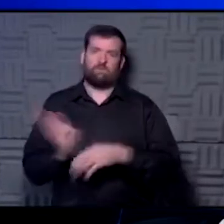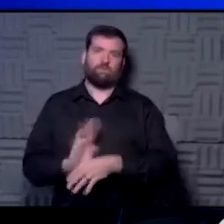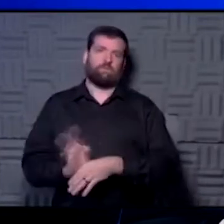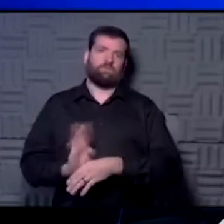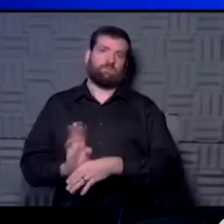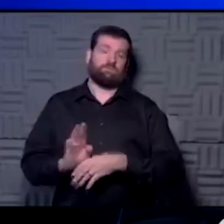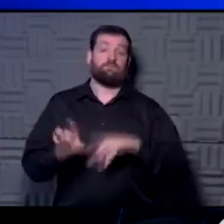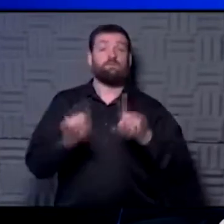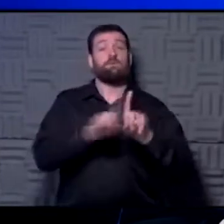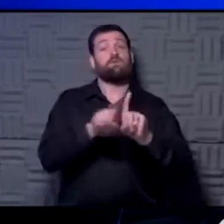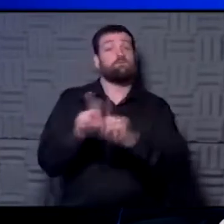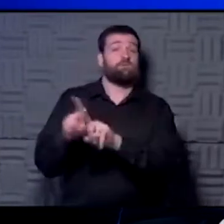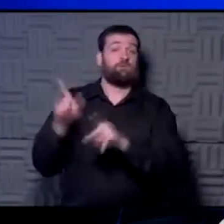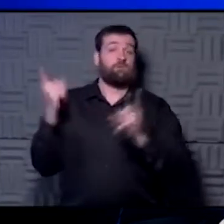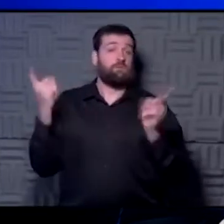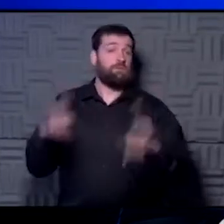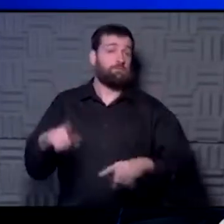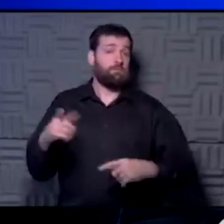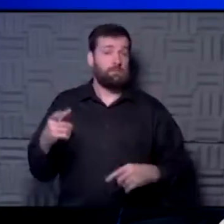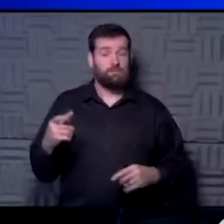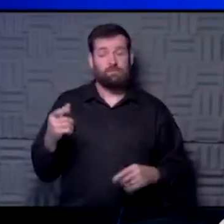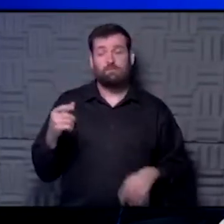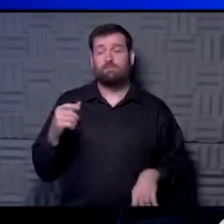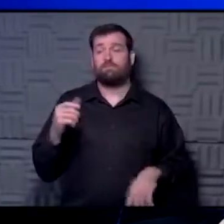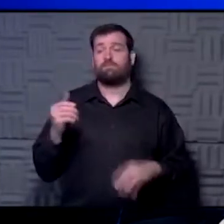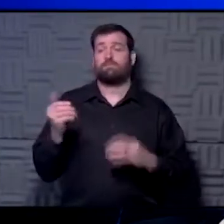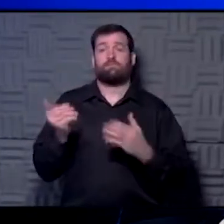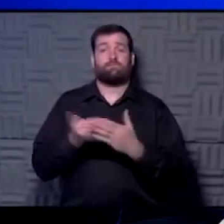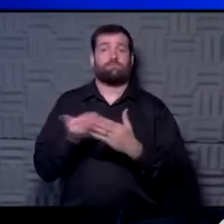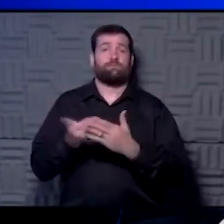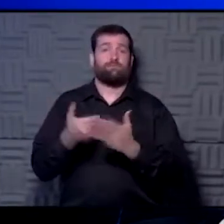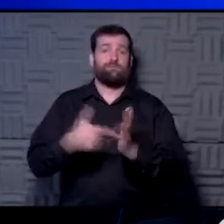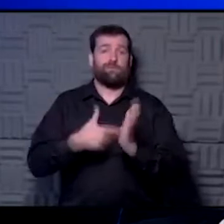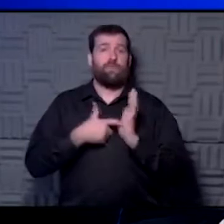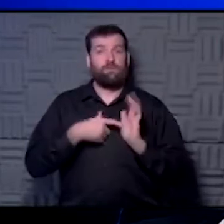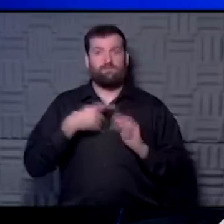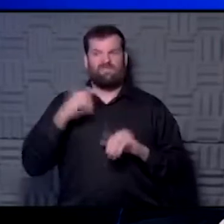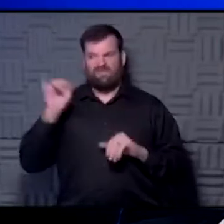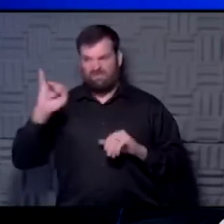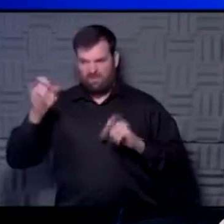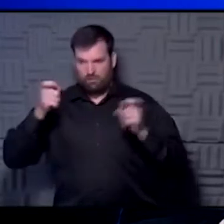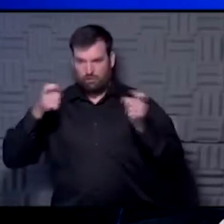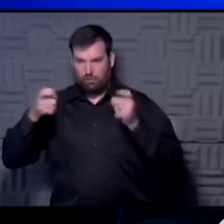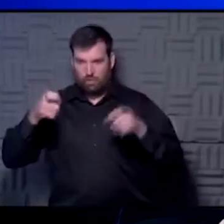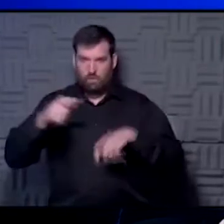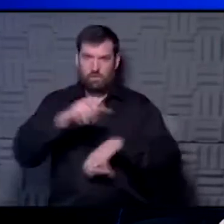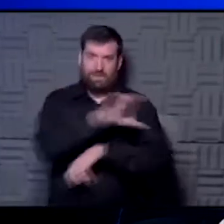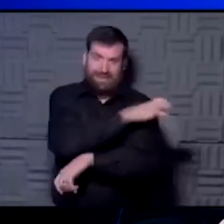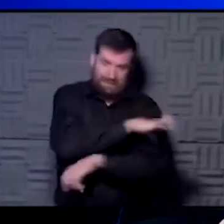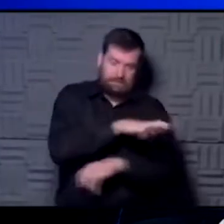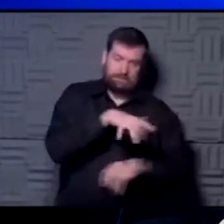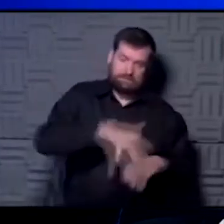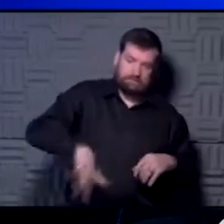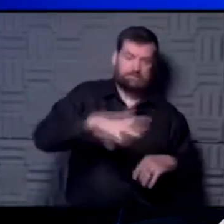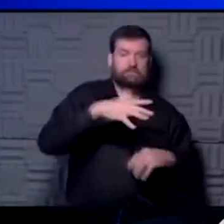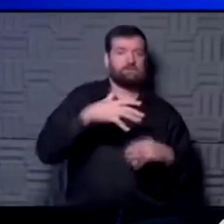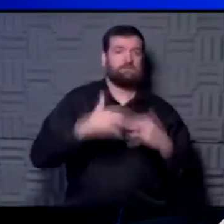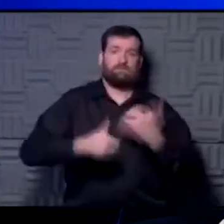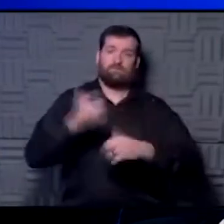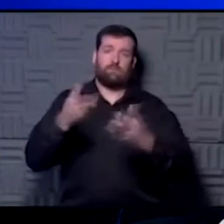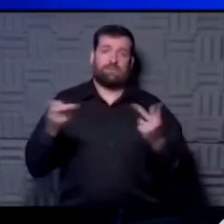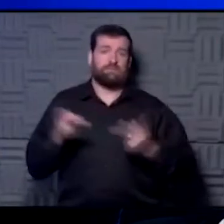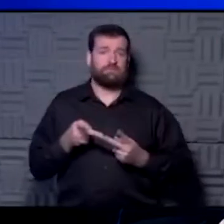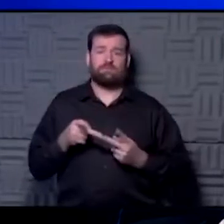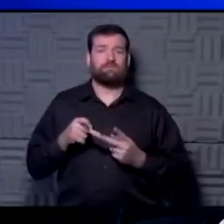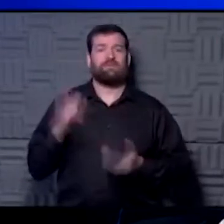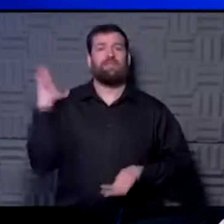that has happened is that with the new requirements for infection control in clinics, most places are not able